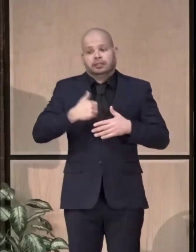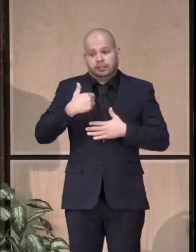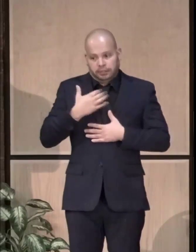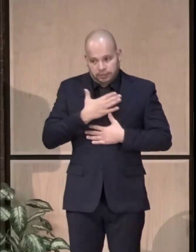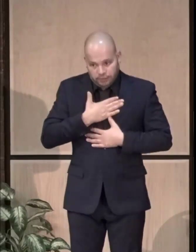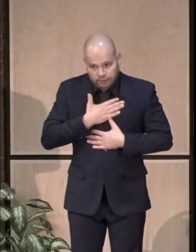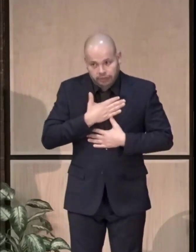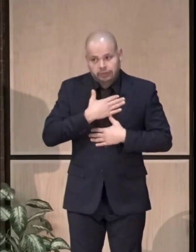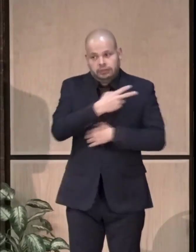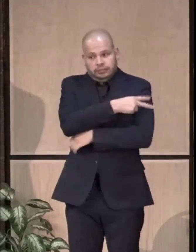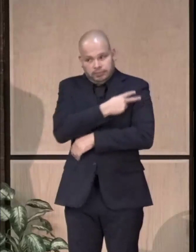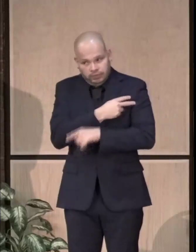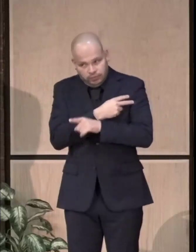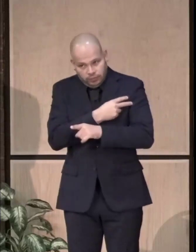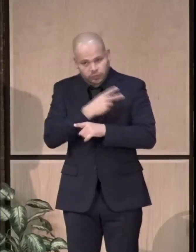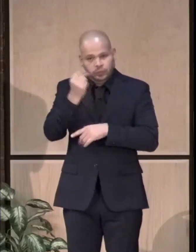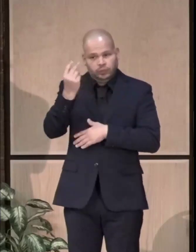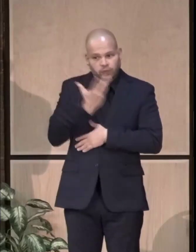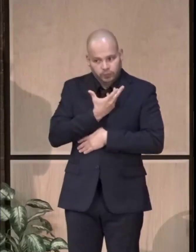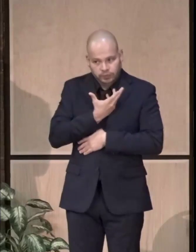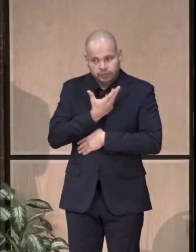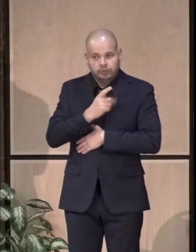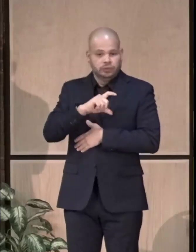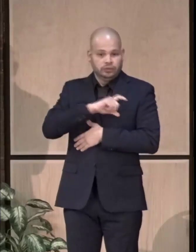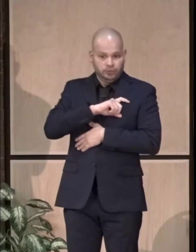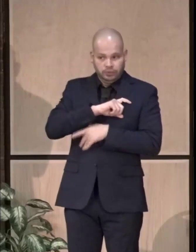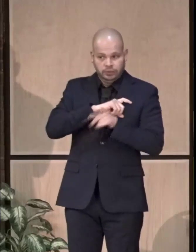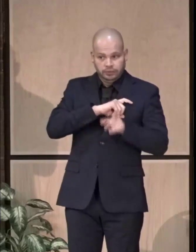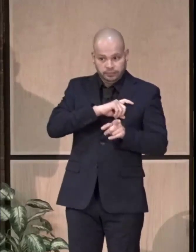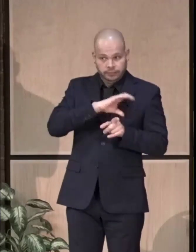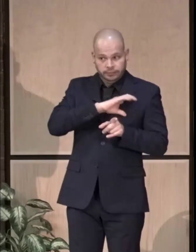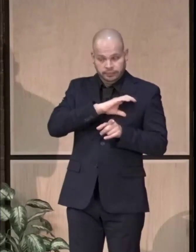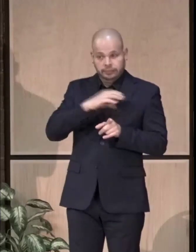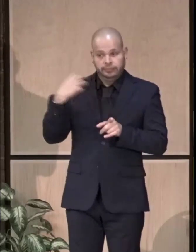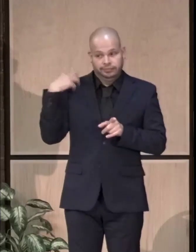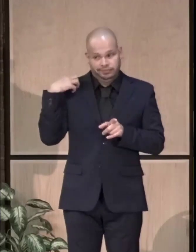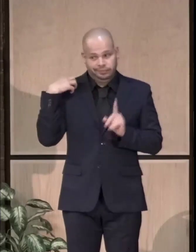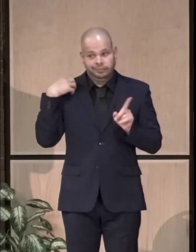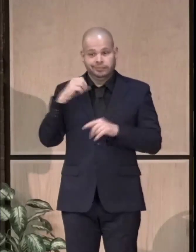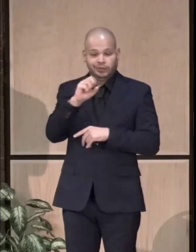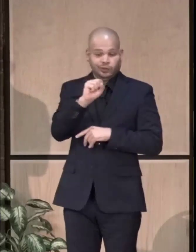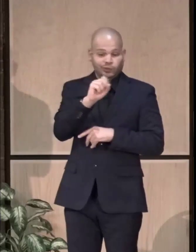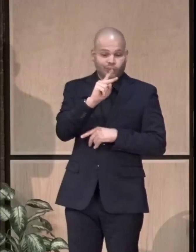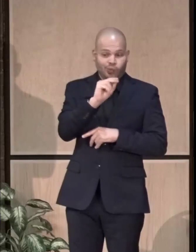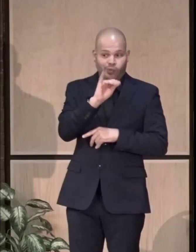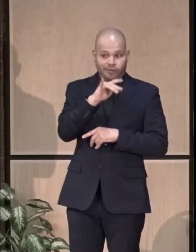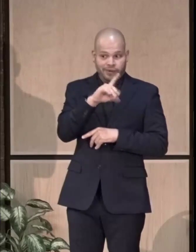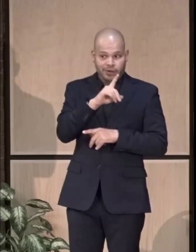Caulfield, and that they would like to speak with me due to me having spoken with Card the day